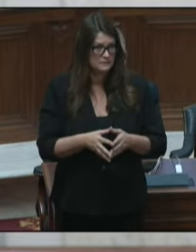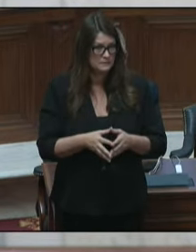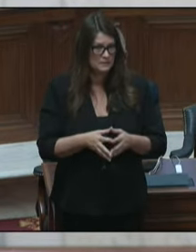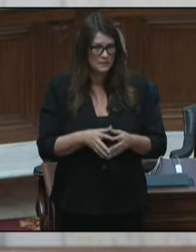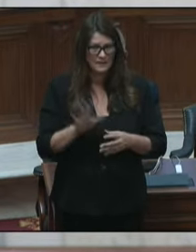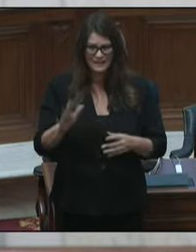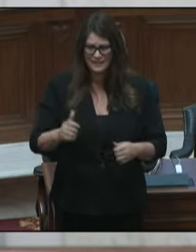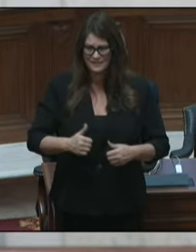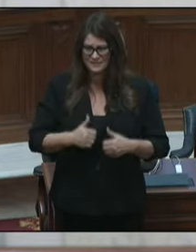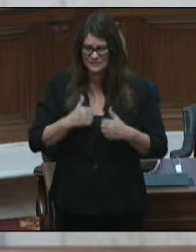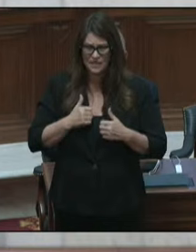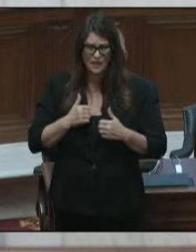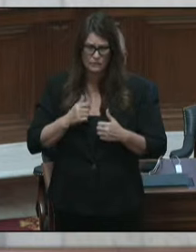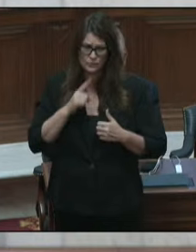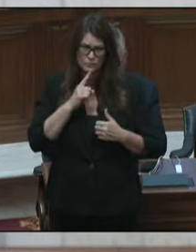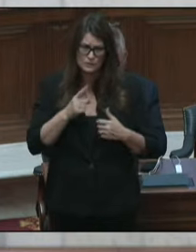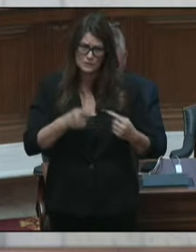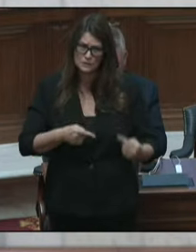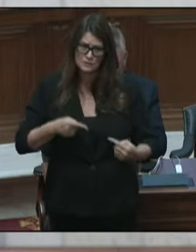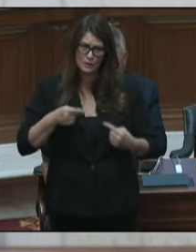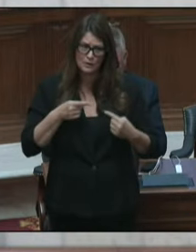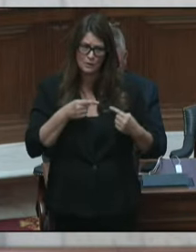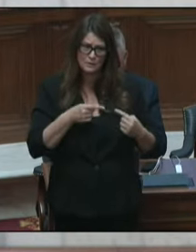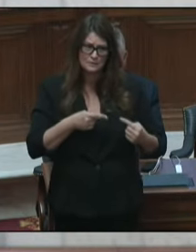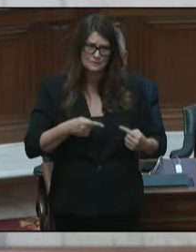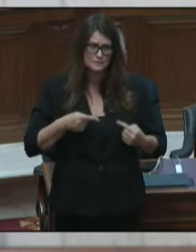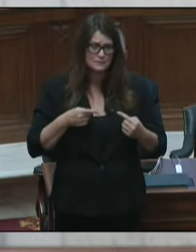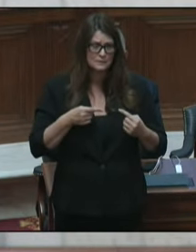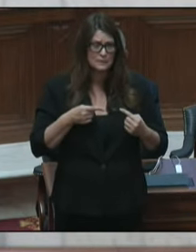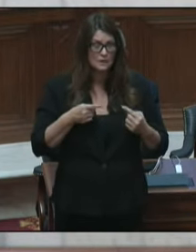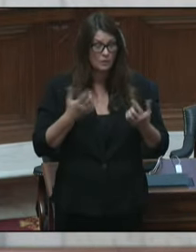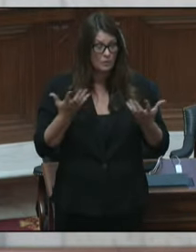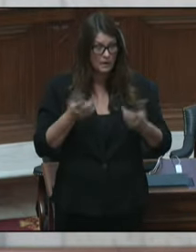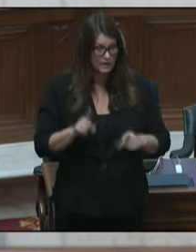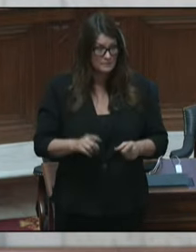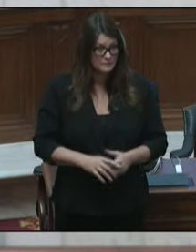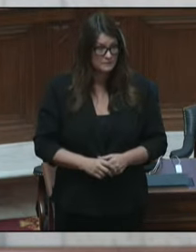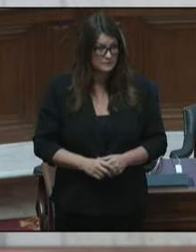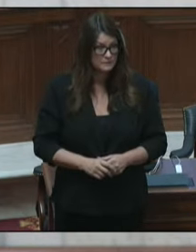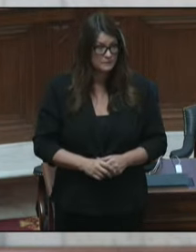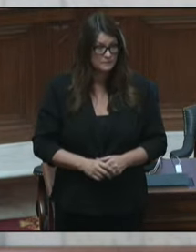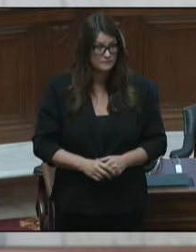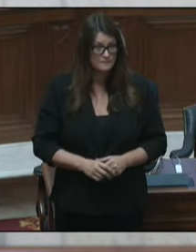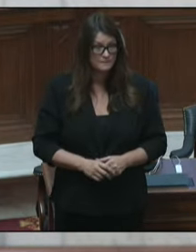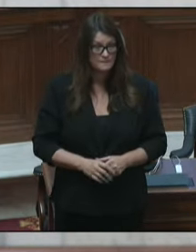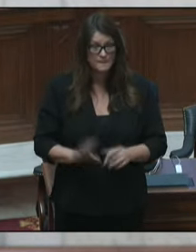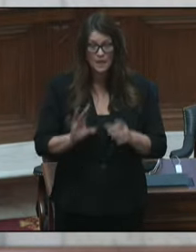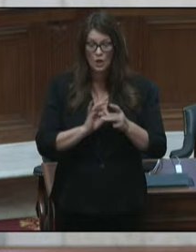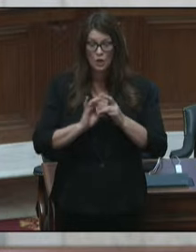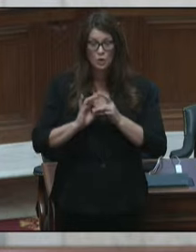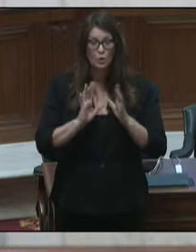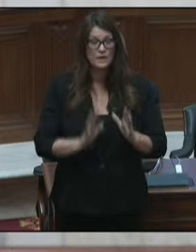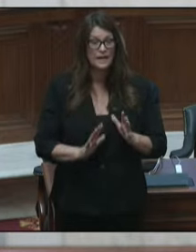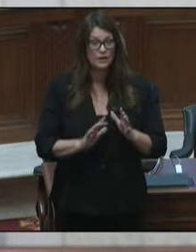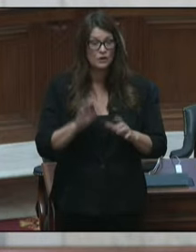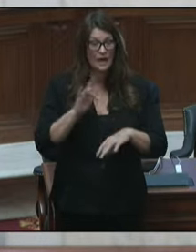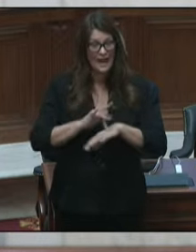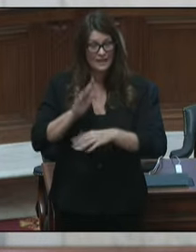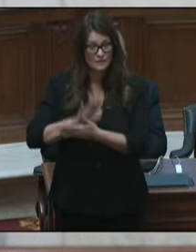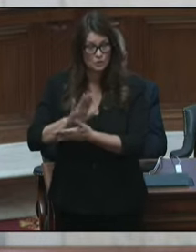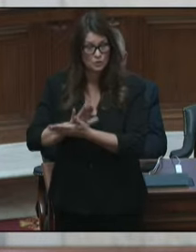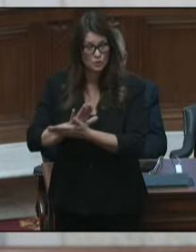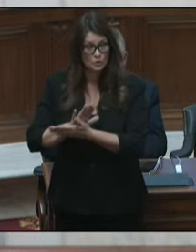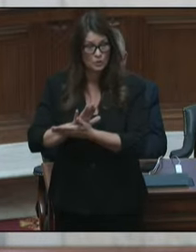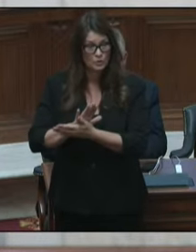weren't going well at all for Will. All of a sudden, the coordinator at the school and